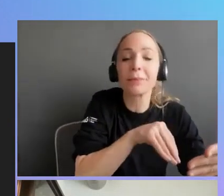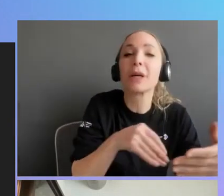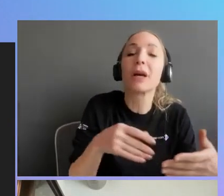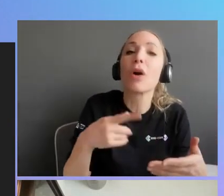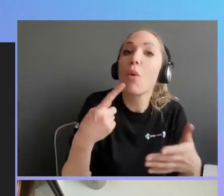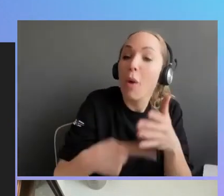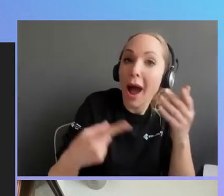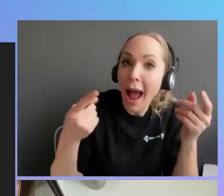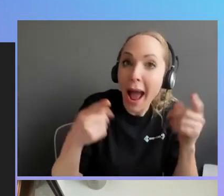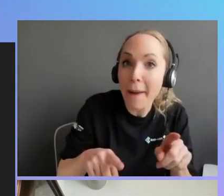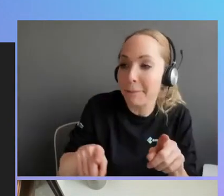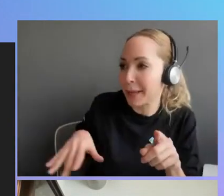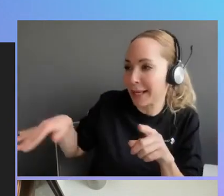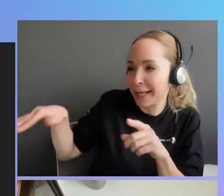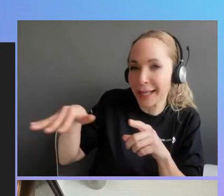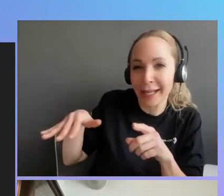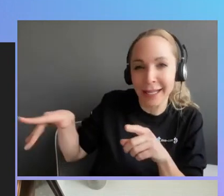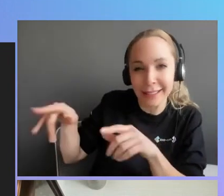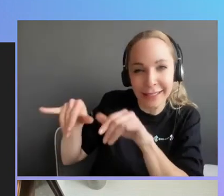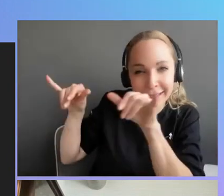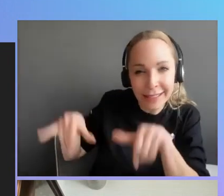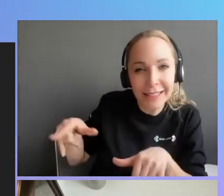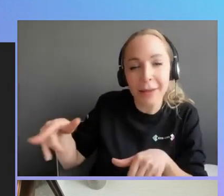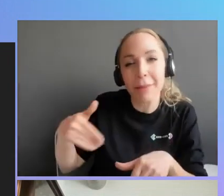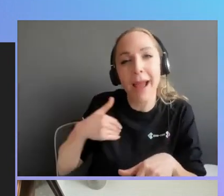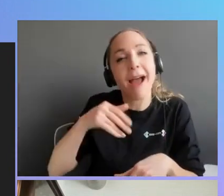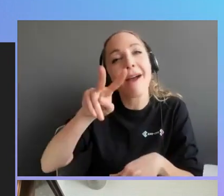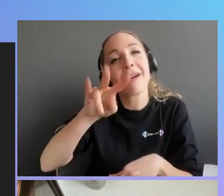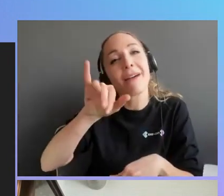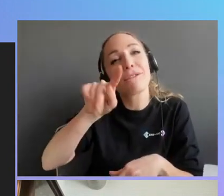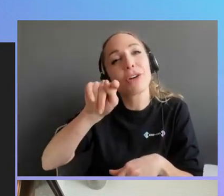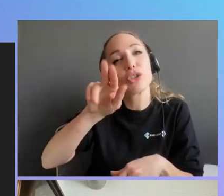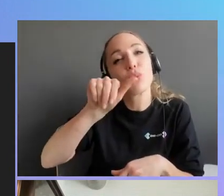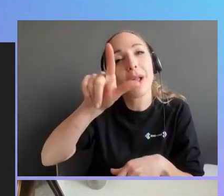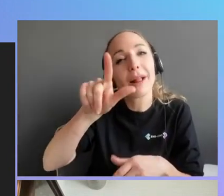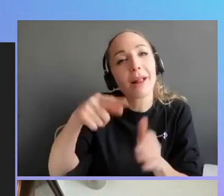representation of the DOM, and we go and find all the things that use